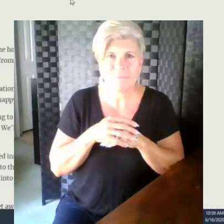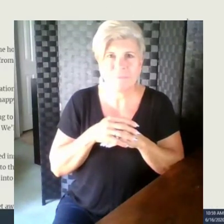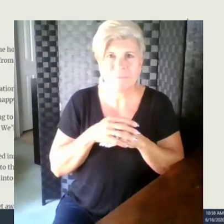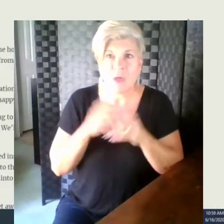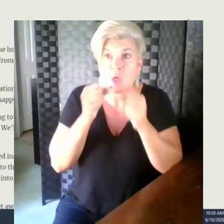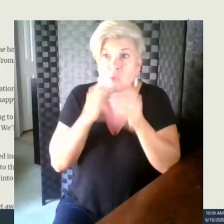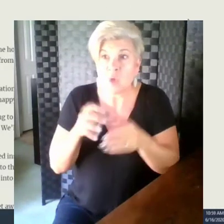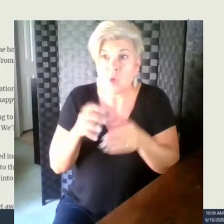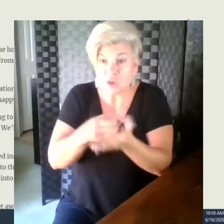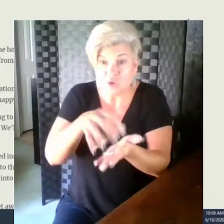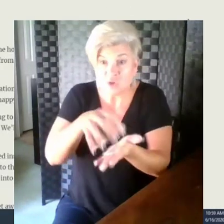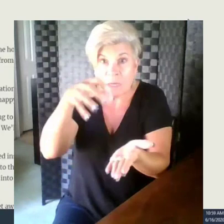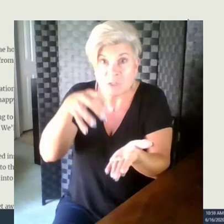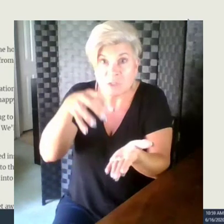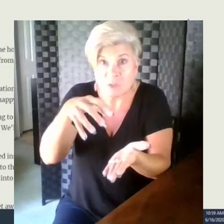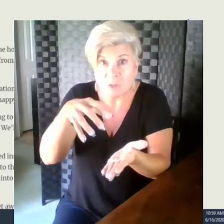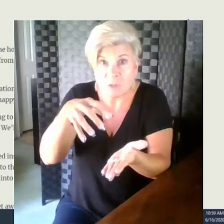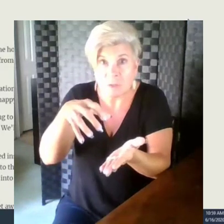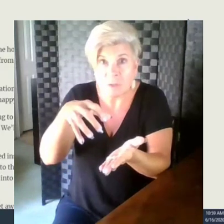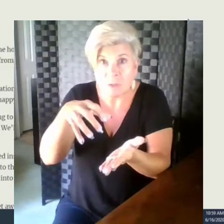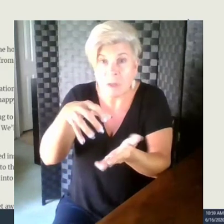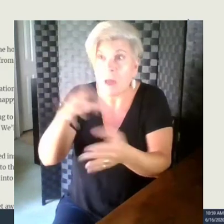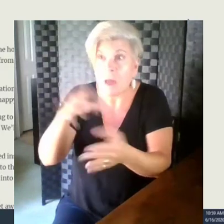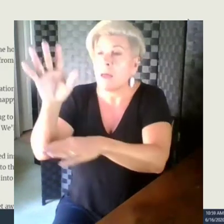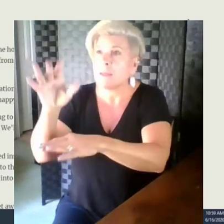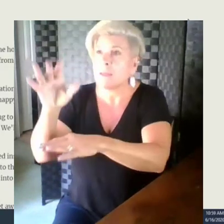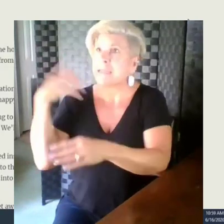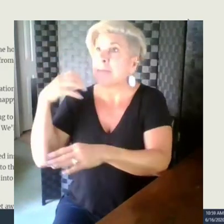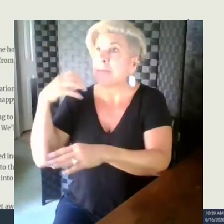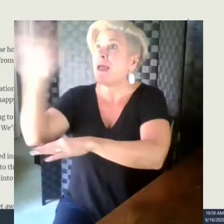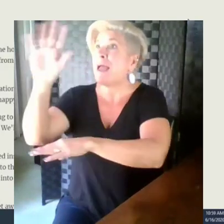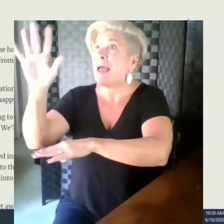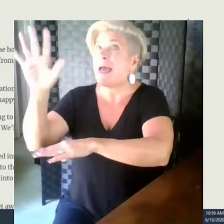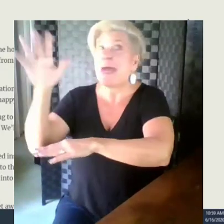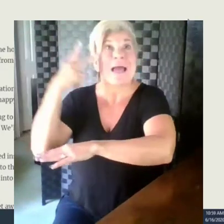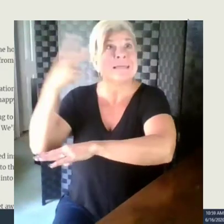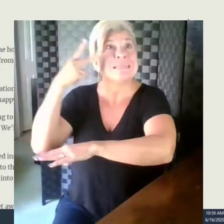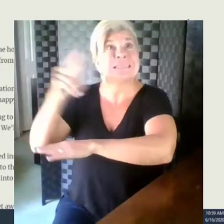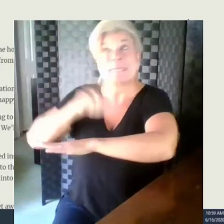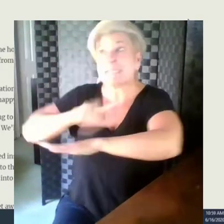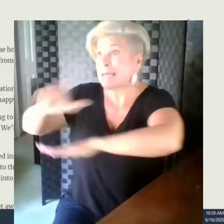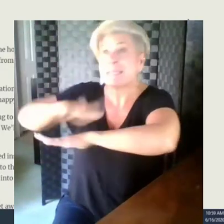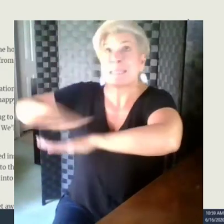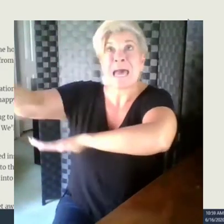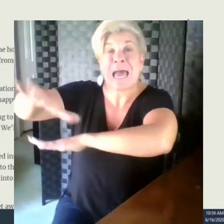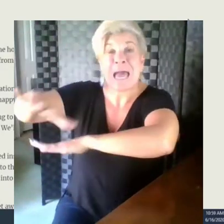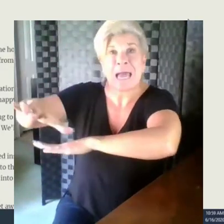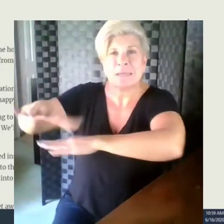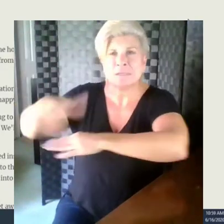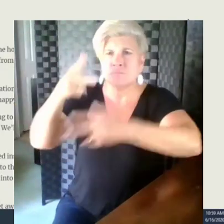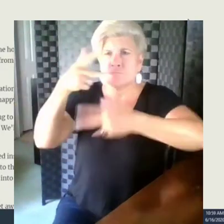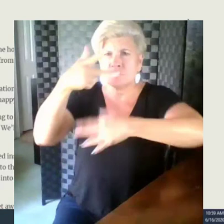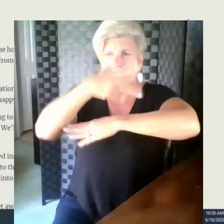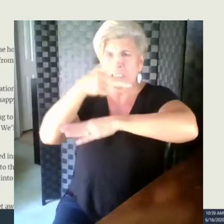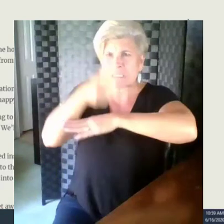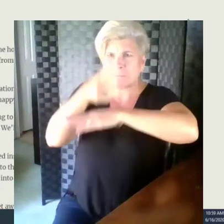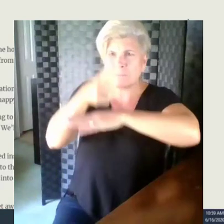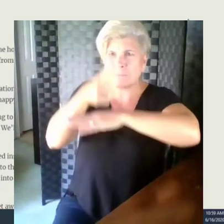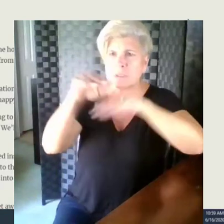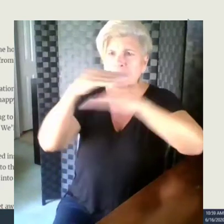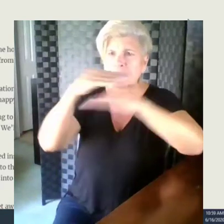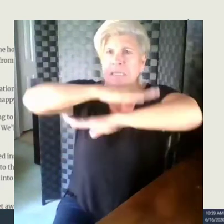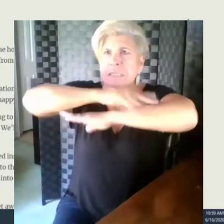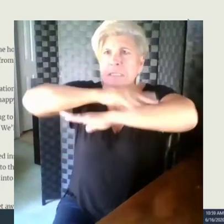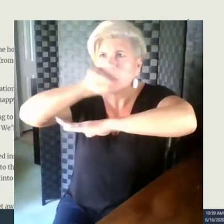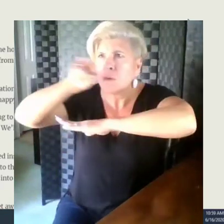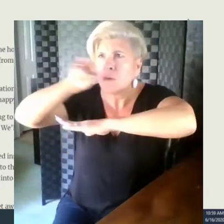Lost treasure. Land, ho, Captain. Captain Redbeard looked out over the ship's bow. A small